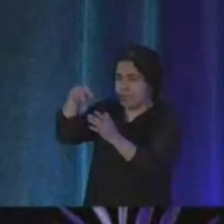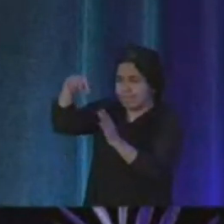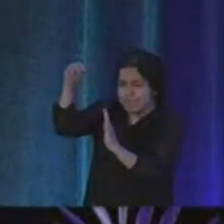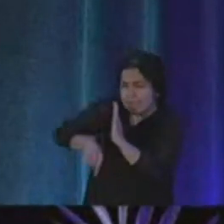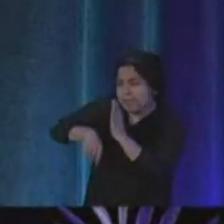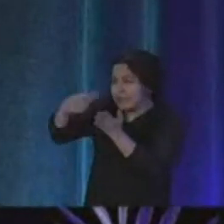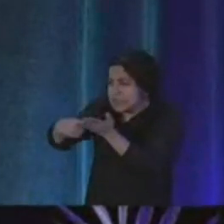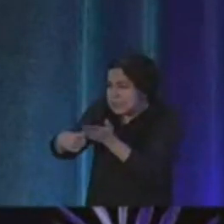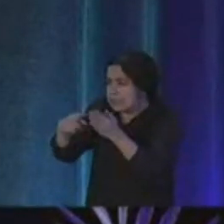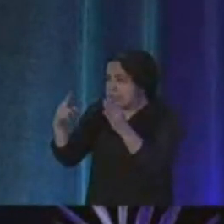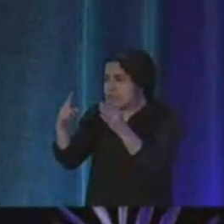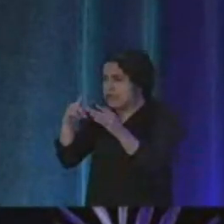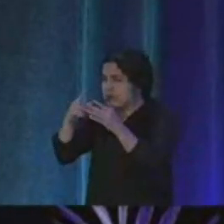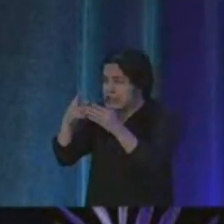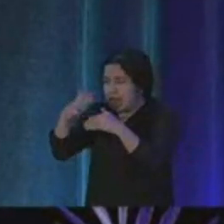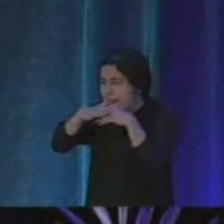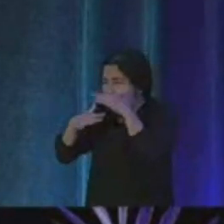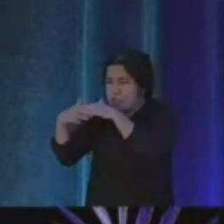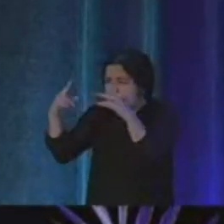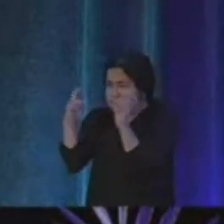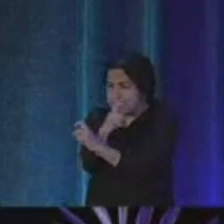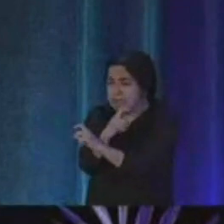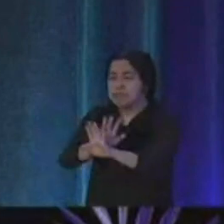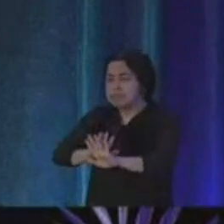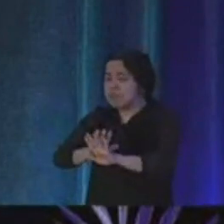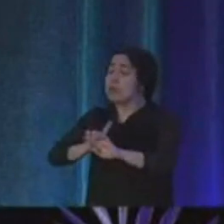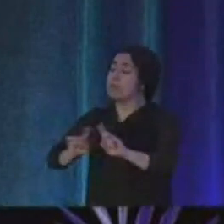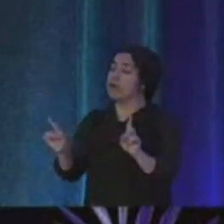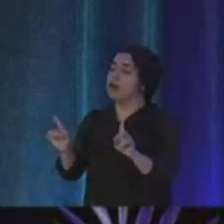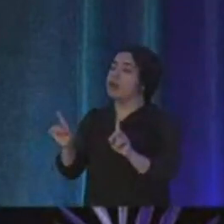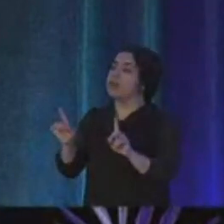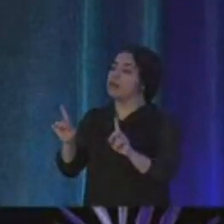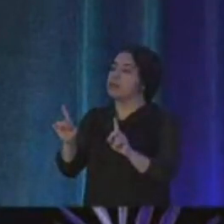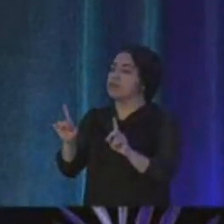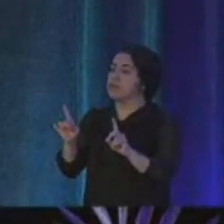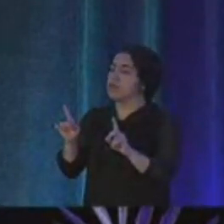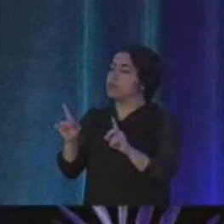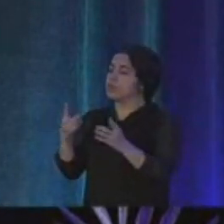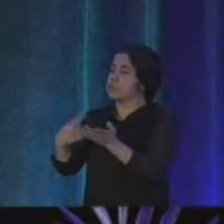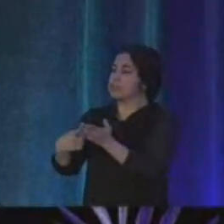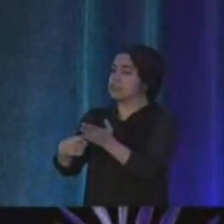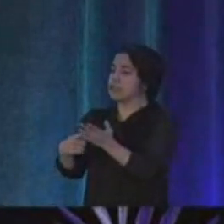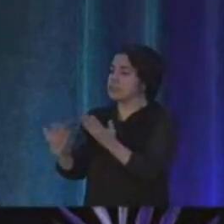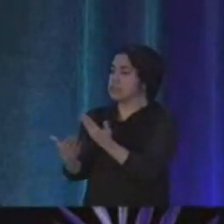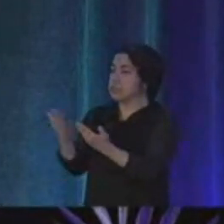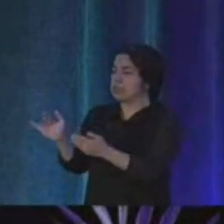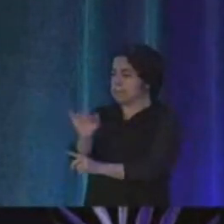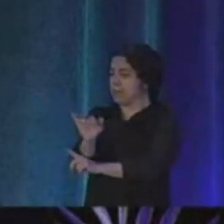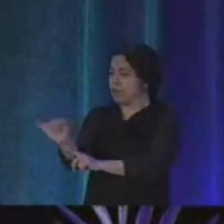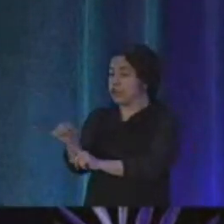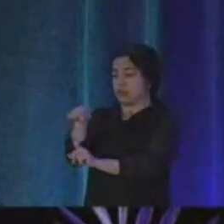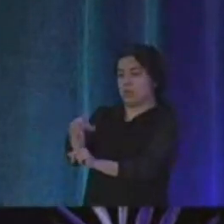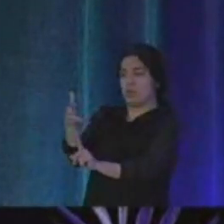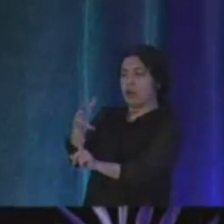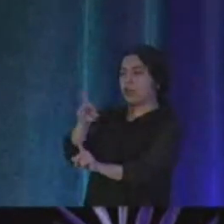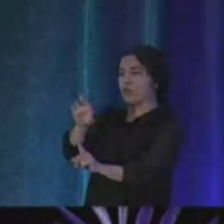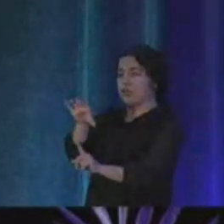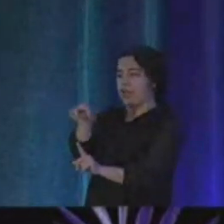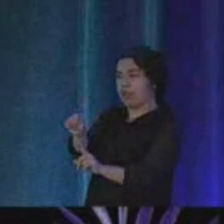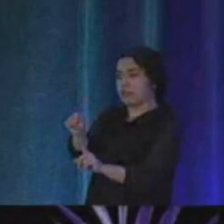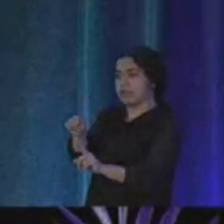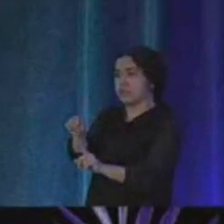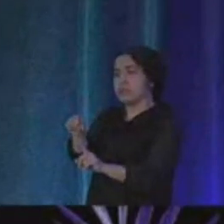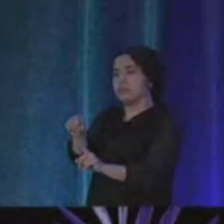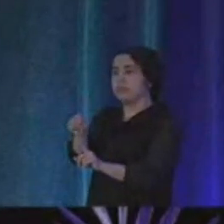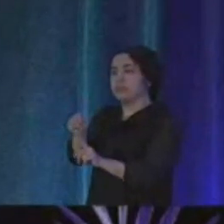complexities. However, when we get into the similarities, we have React at the core. You have use state, use effect,